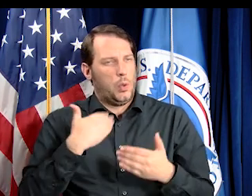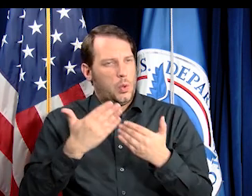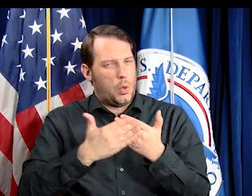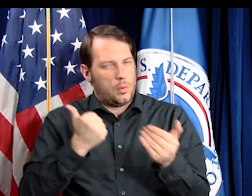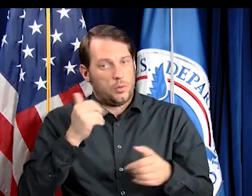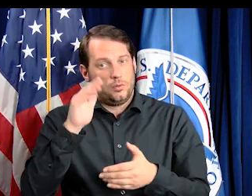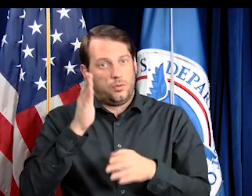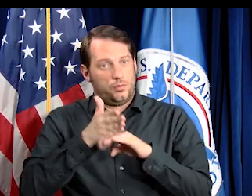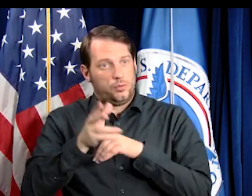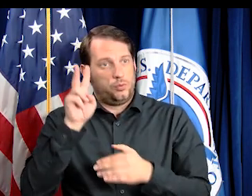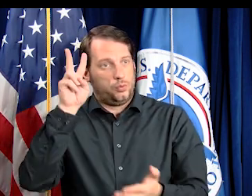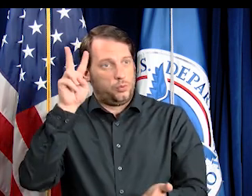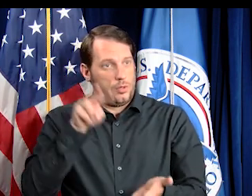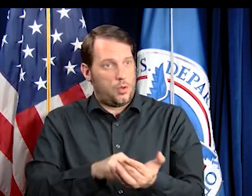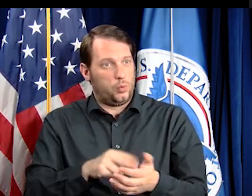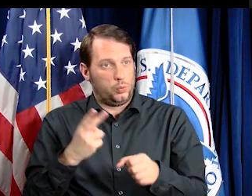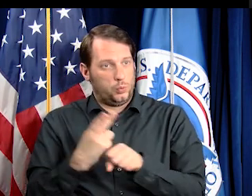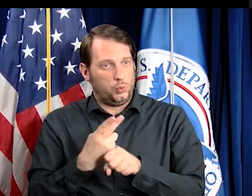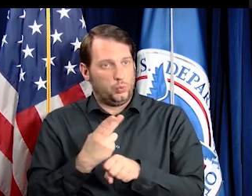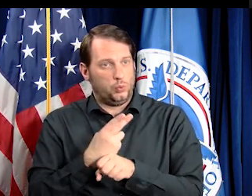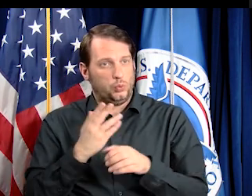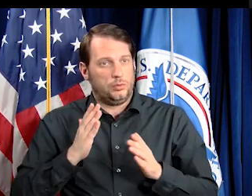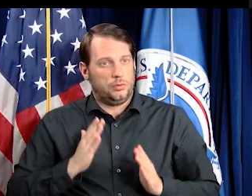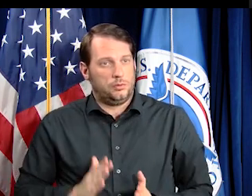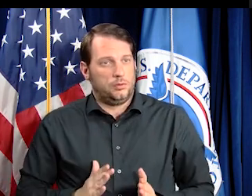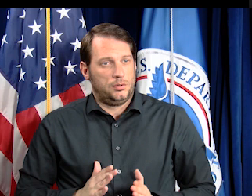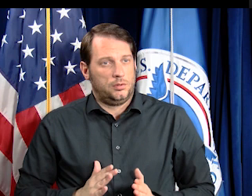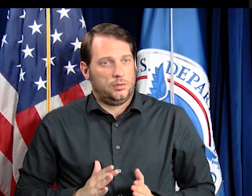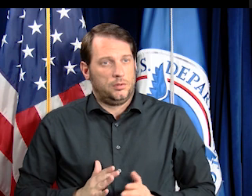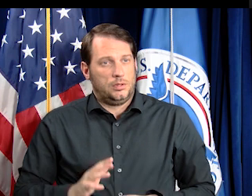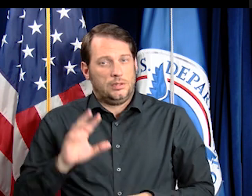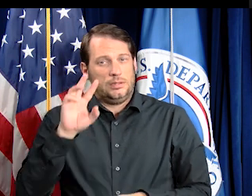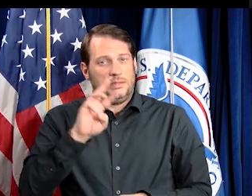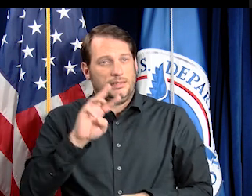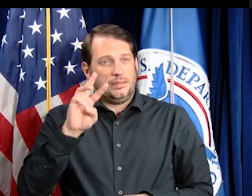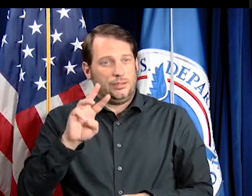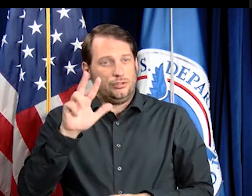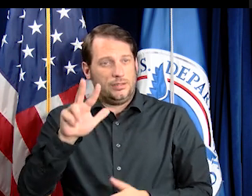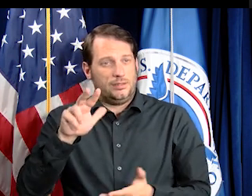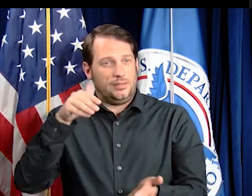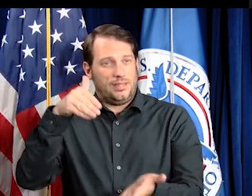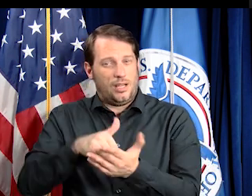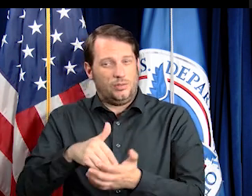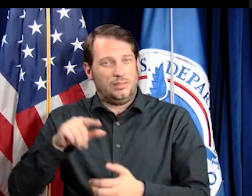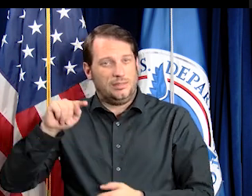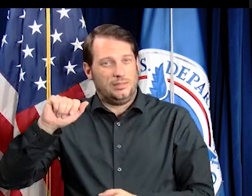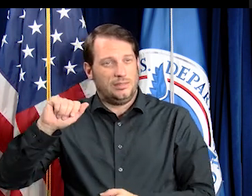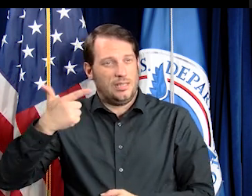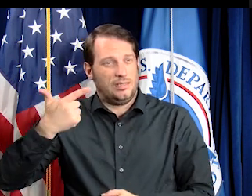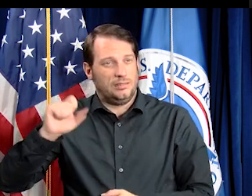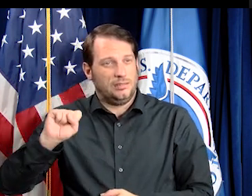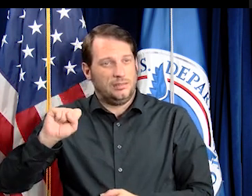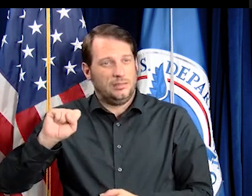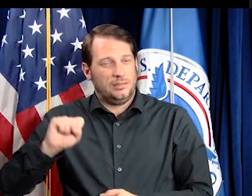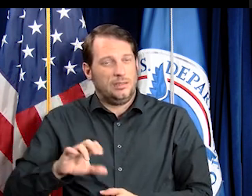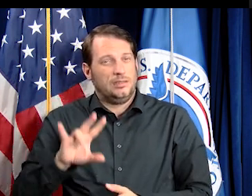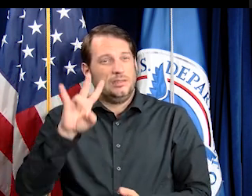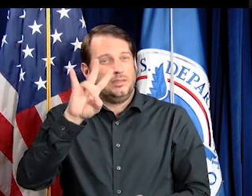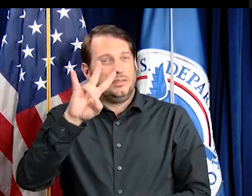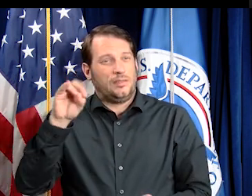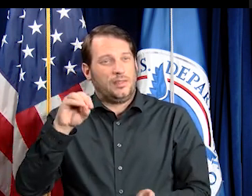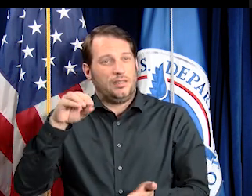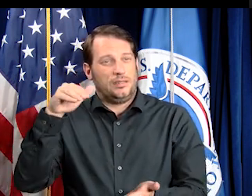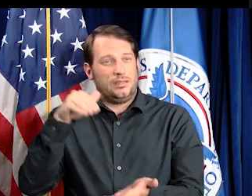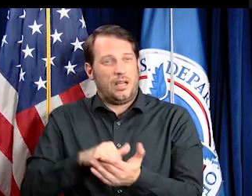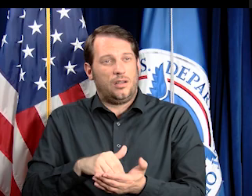over 70,000 classifications. We still have a lot of photos that's still yet to be classified, but we had an incredible amount of classifications